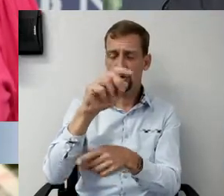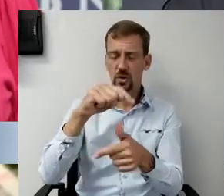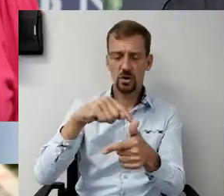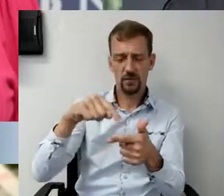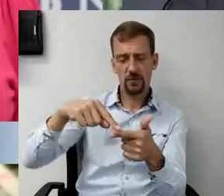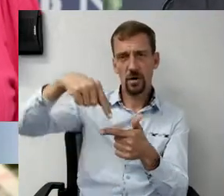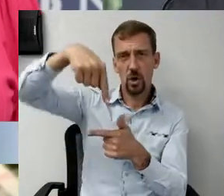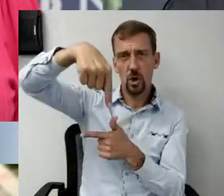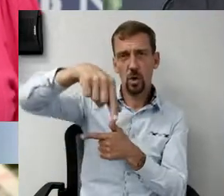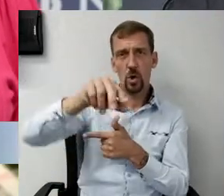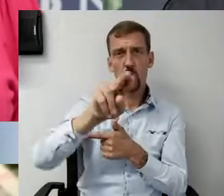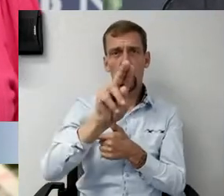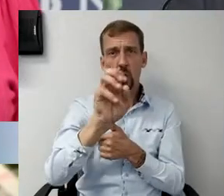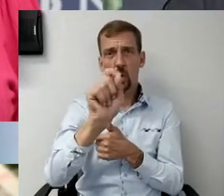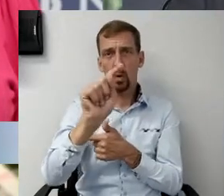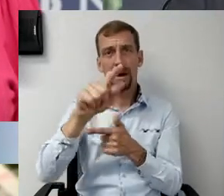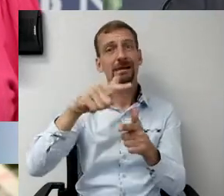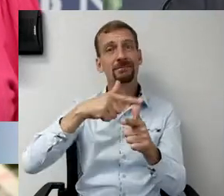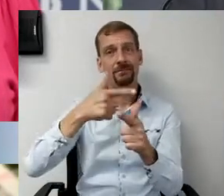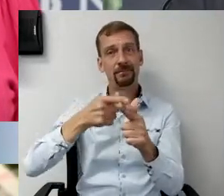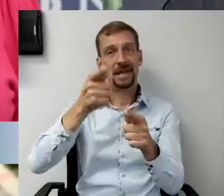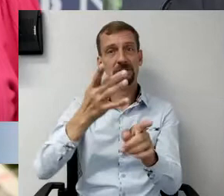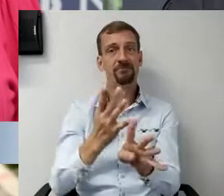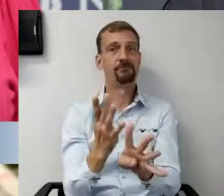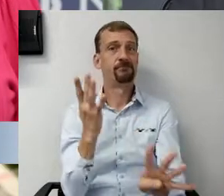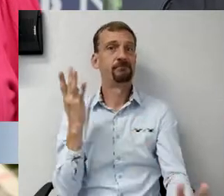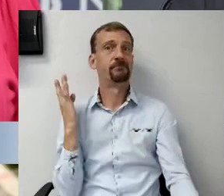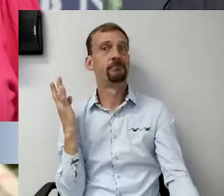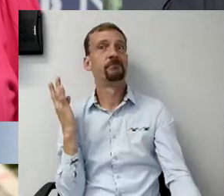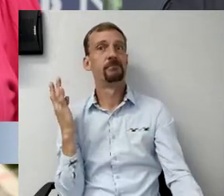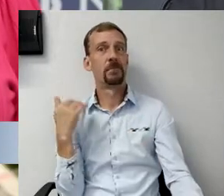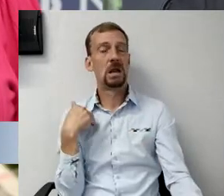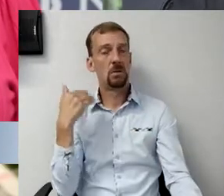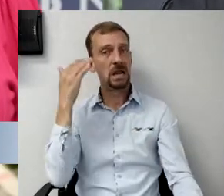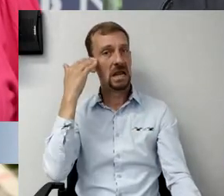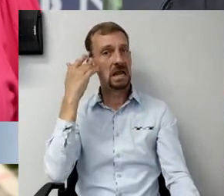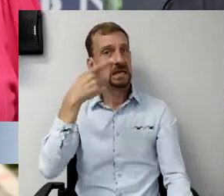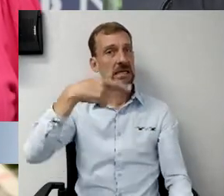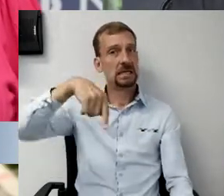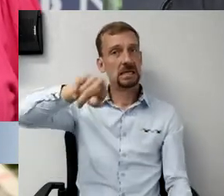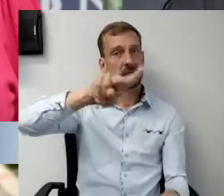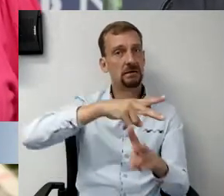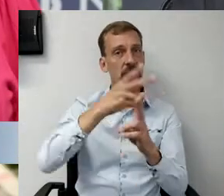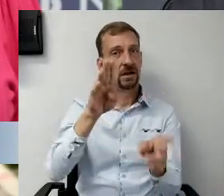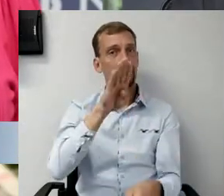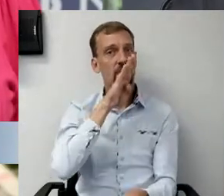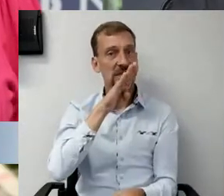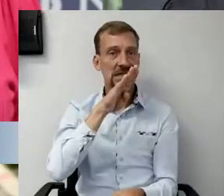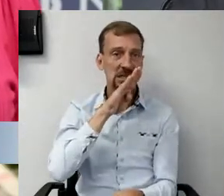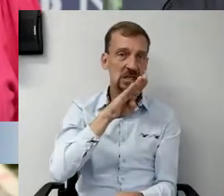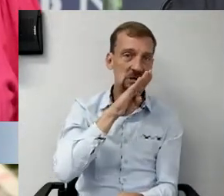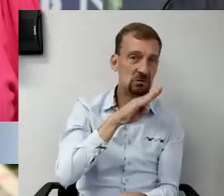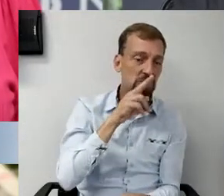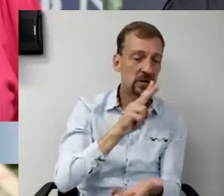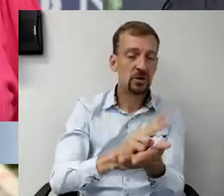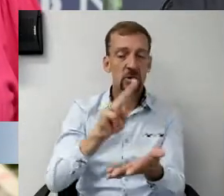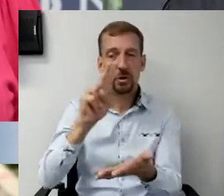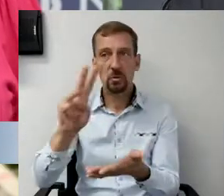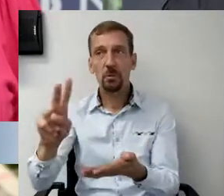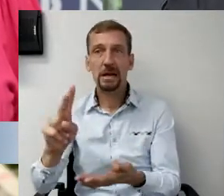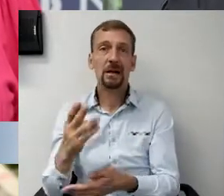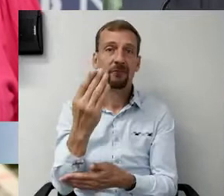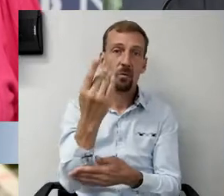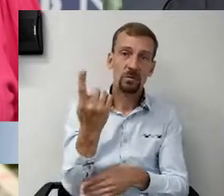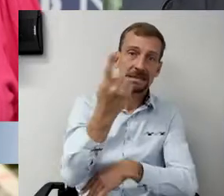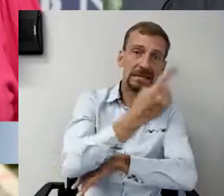then you get in line. Mm-hmm. And we know that the public's been very frustrated with 2 weeks, 17 days, although before